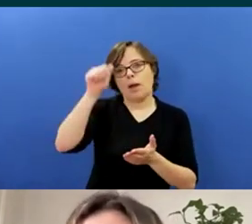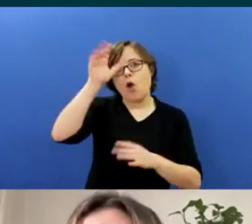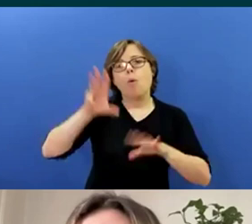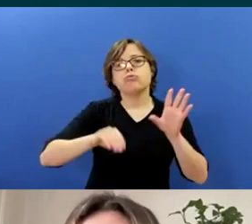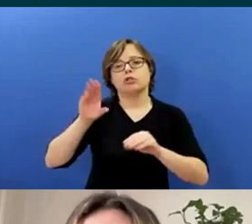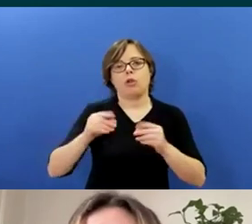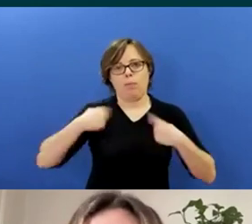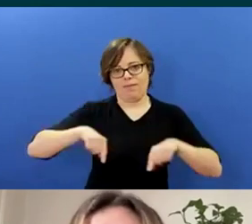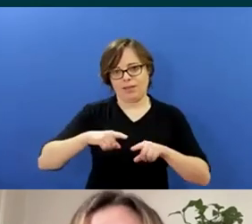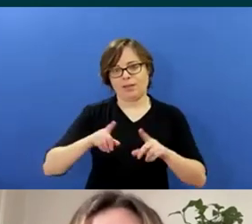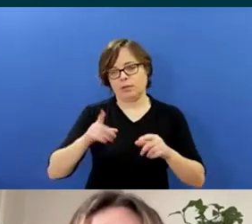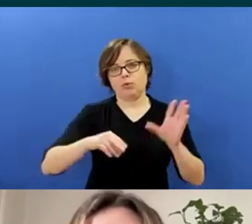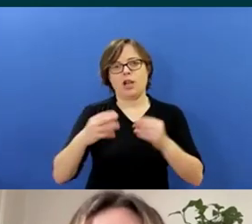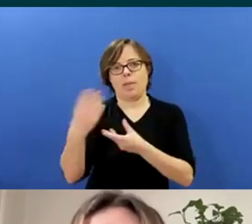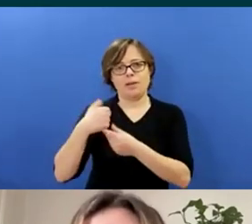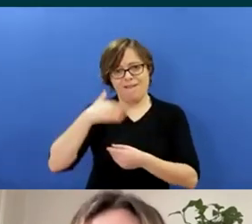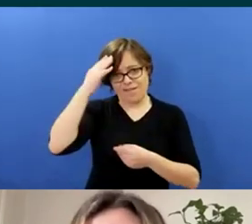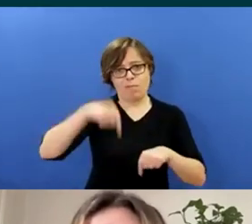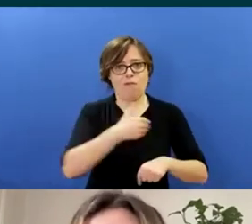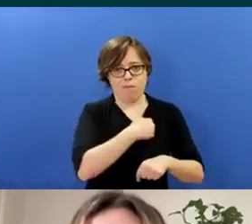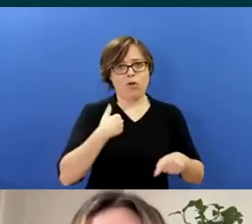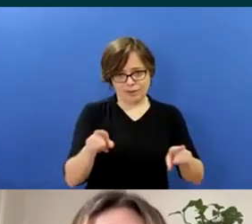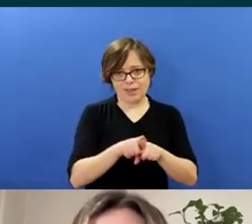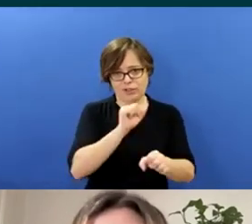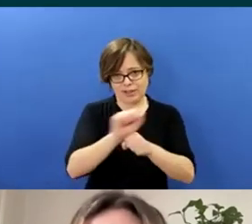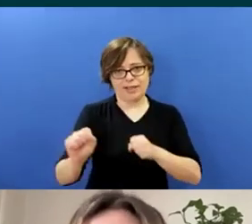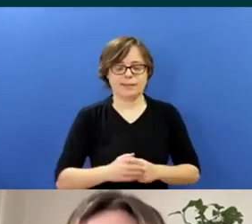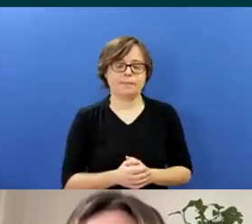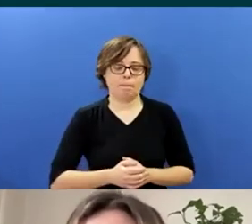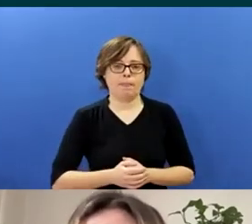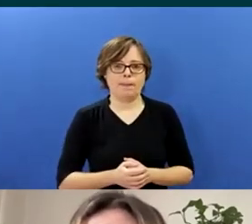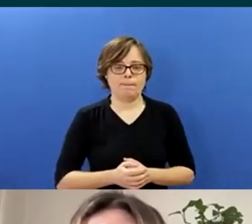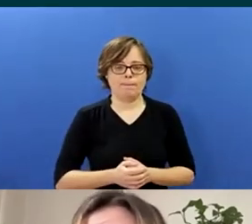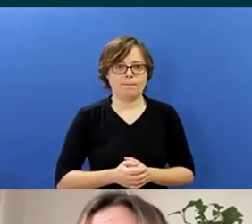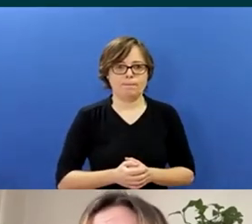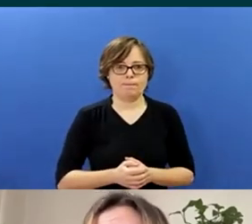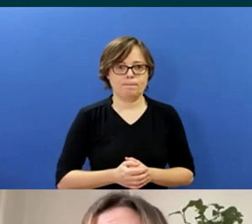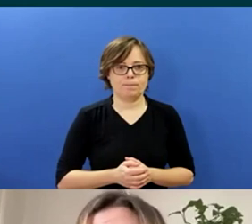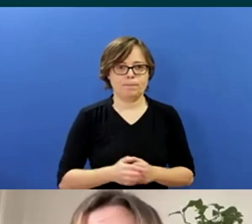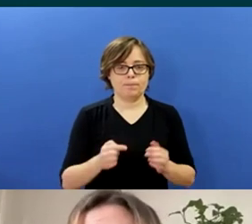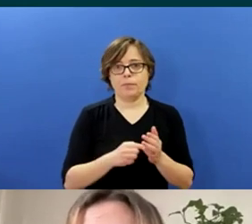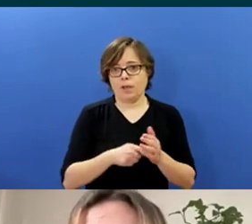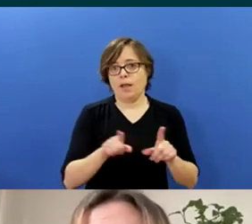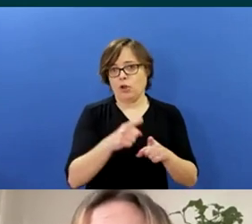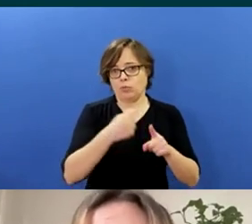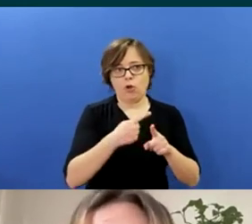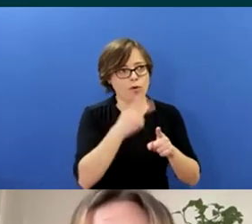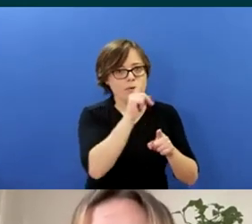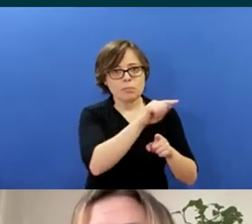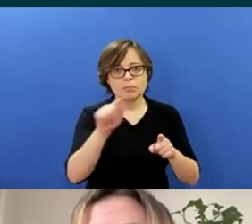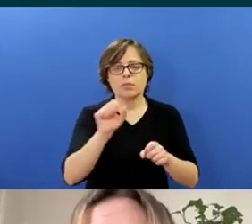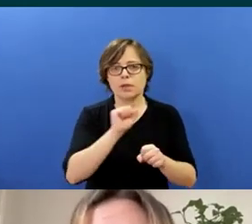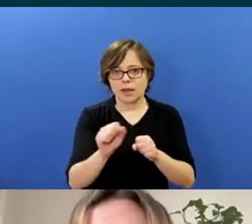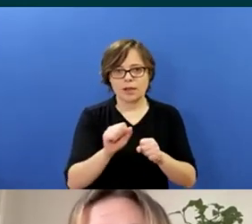well, these participatory budgeting options are introduced progressively, where residents discuss